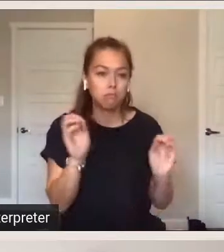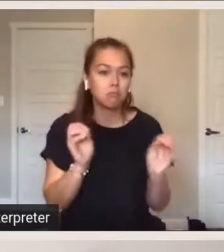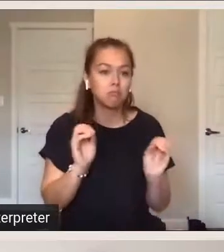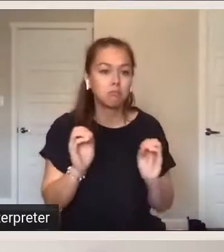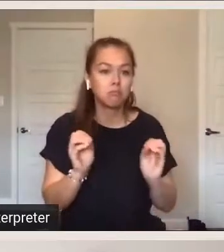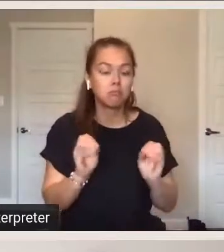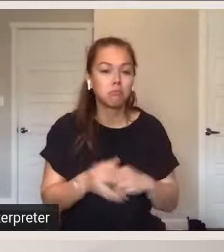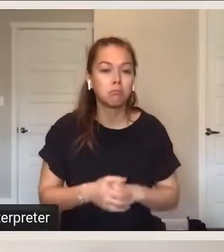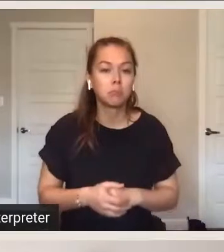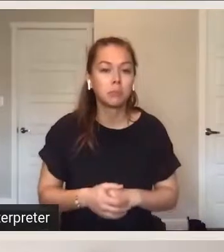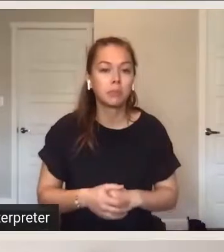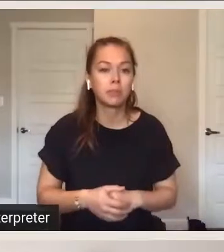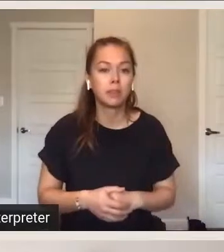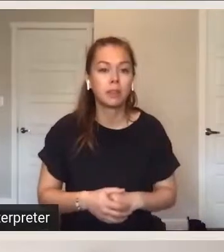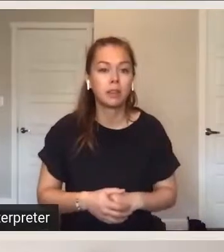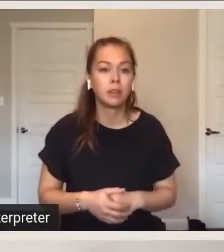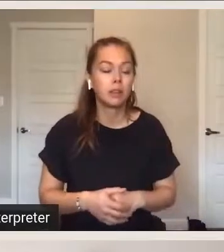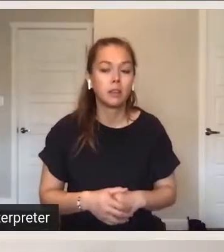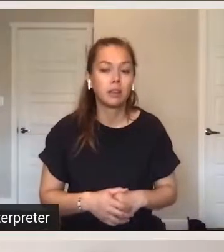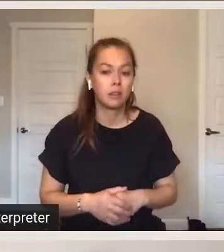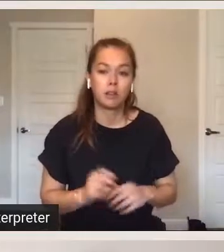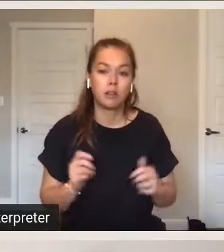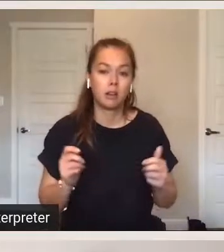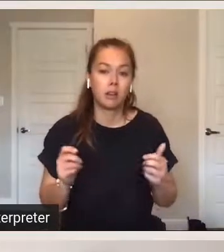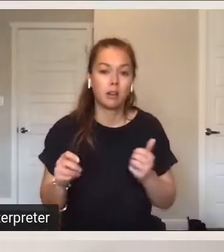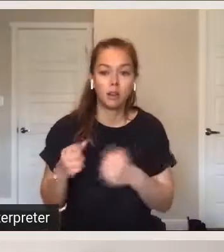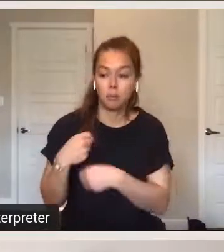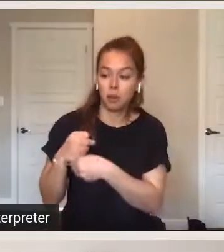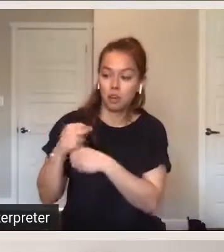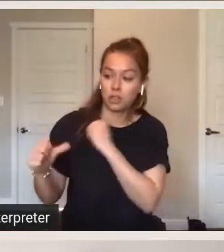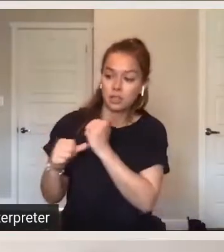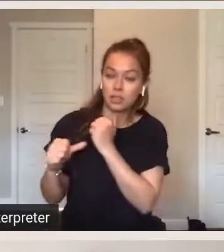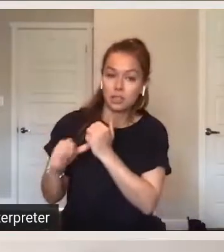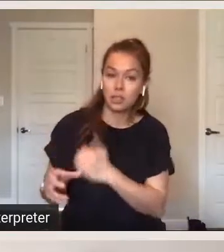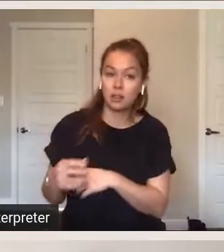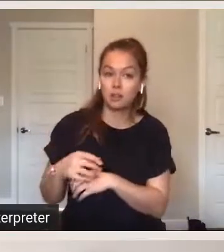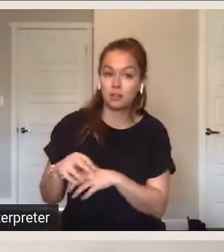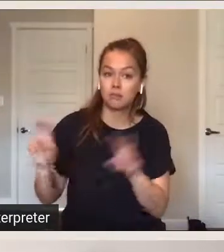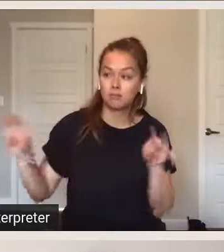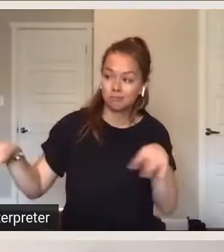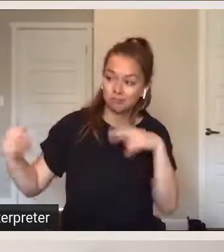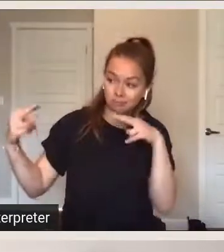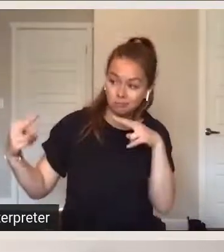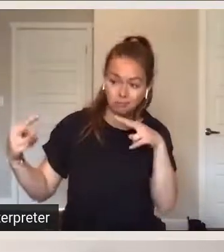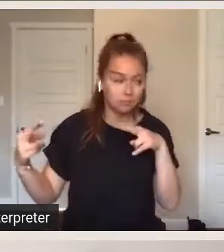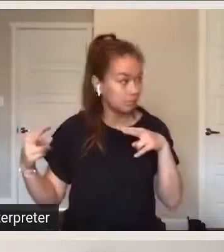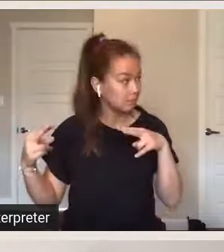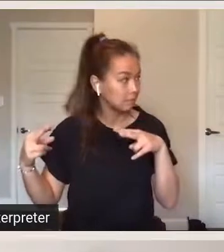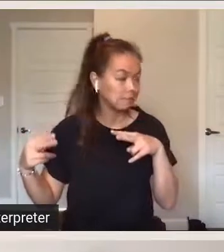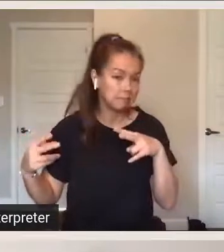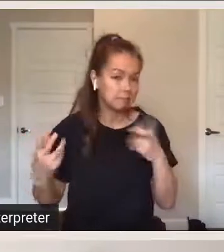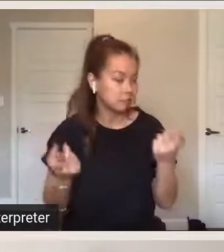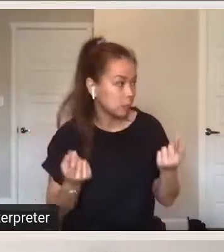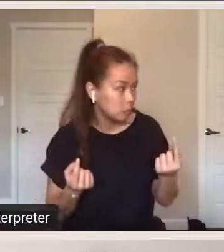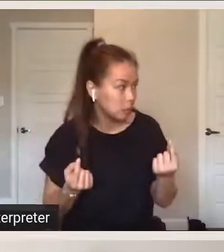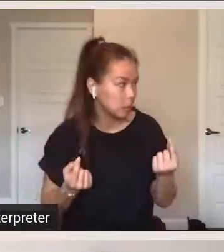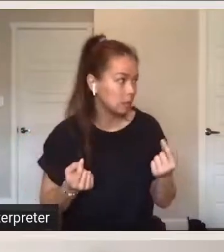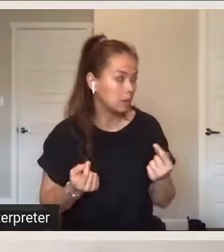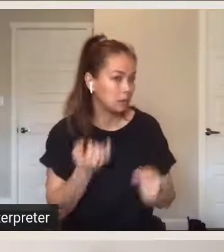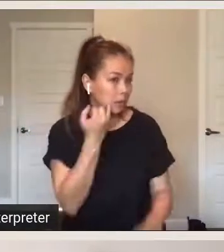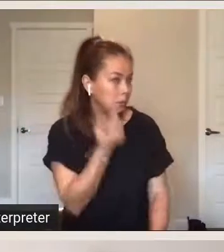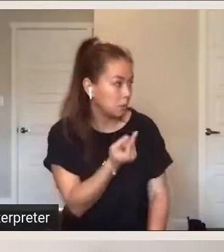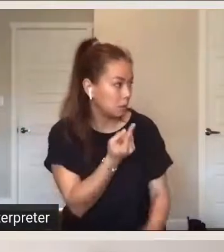Farah, our production assistants, Ryan, they all looked at me and they were saying, what are we going to do? Is it going to be like this every